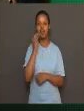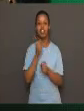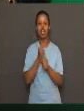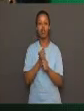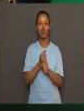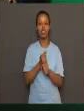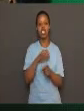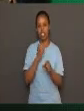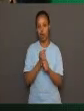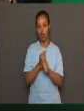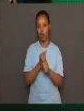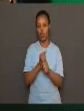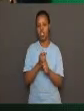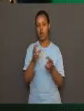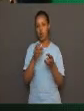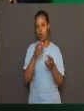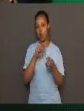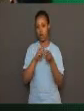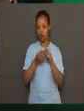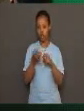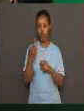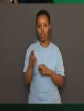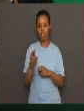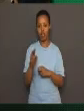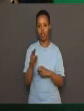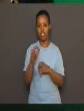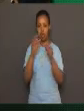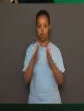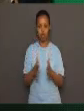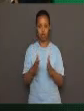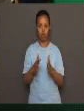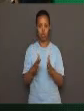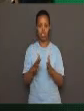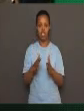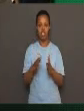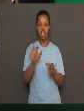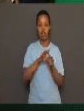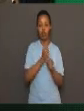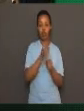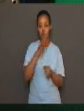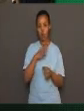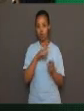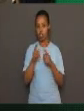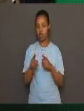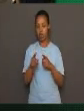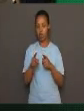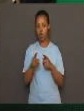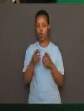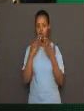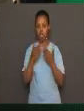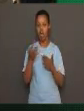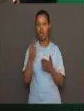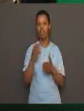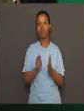or teacher, or employees finishing projects to receive praise or